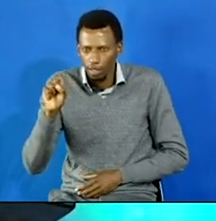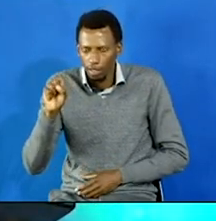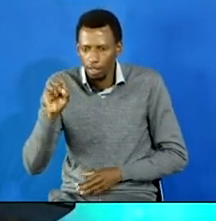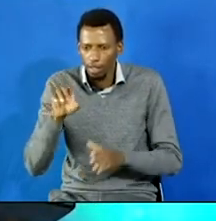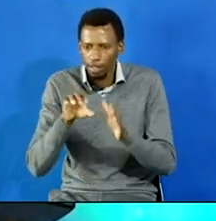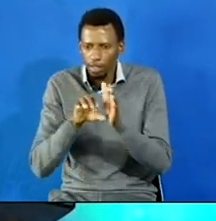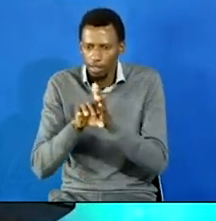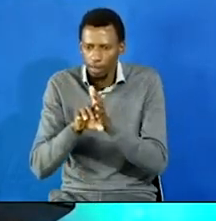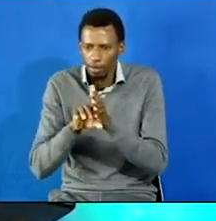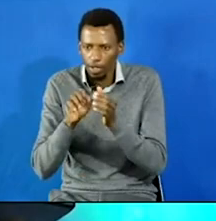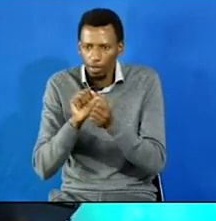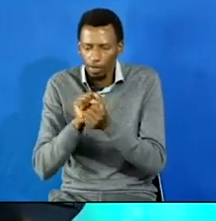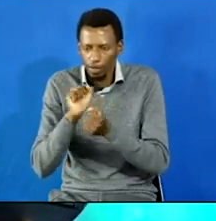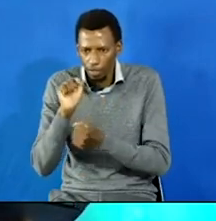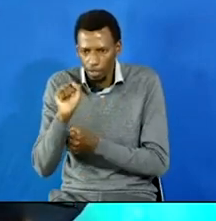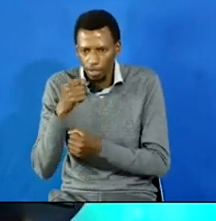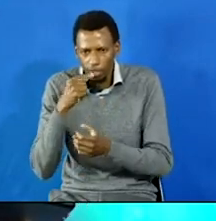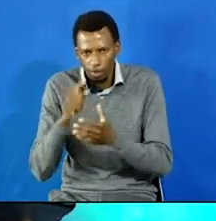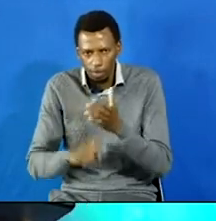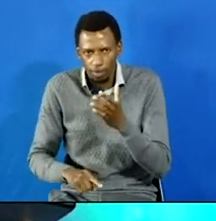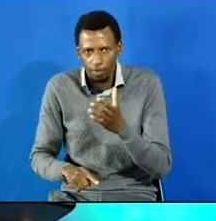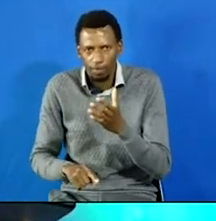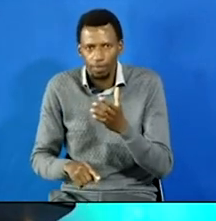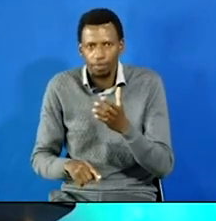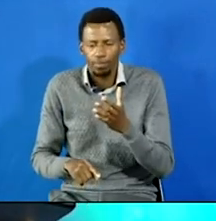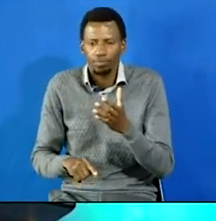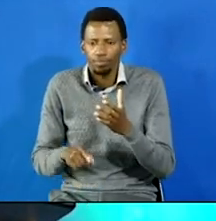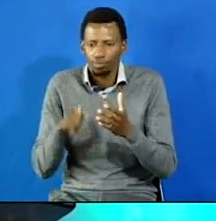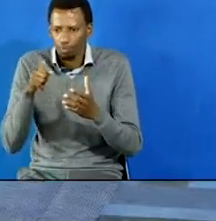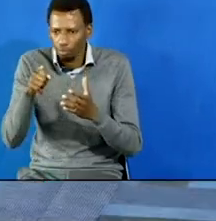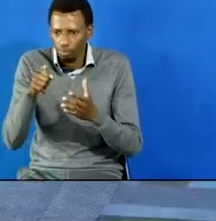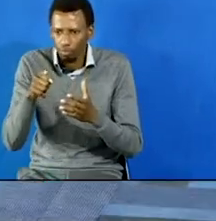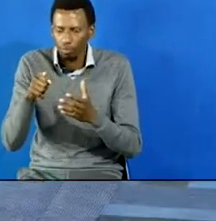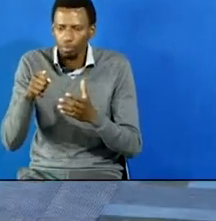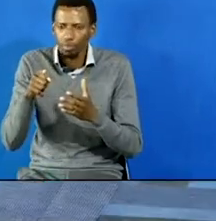that do not be deceived, because